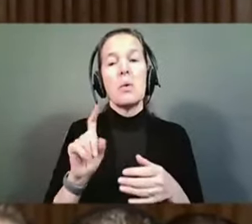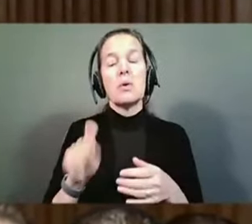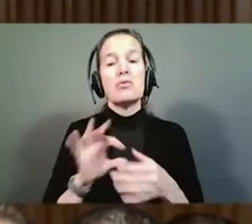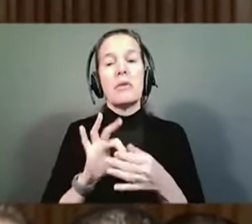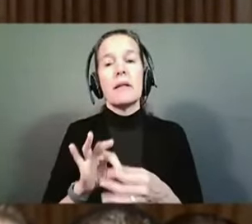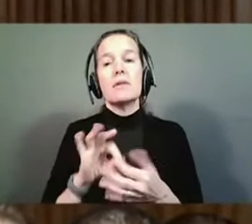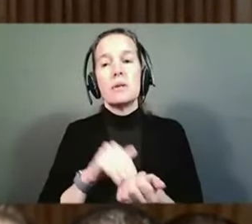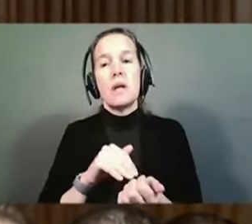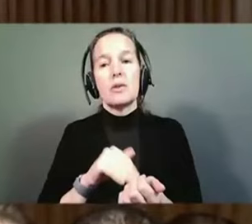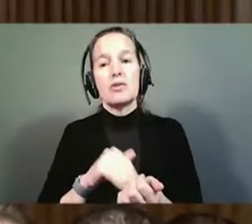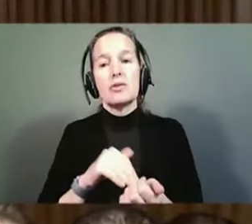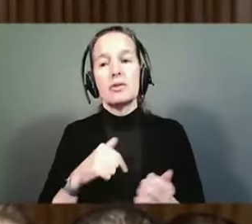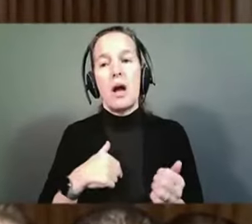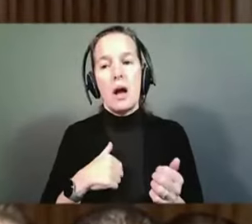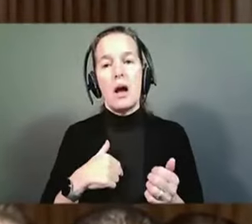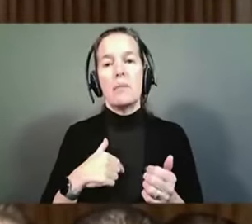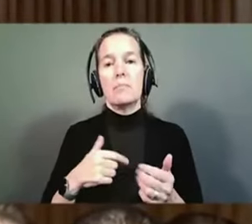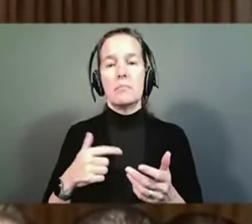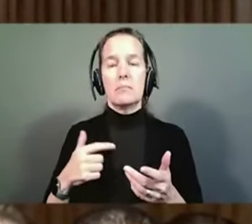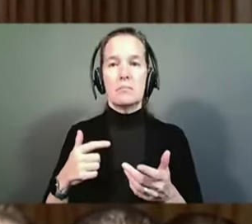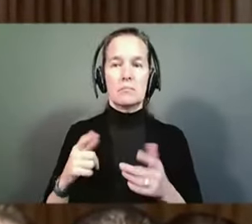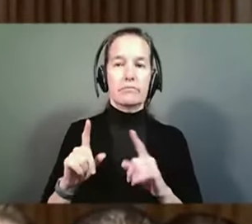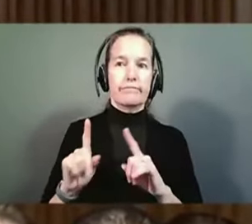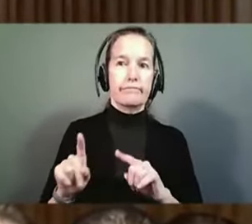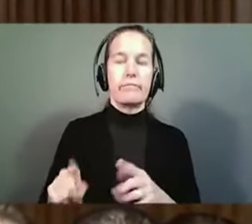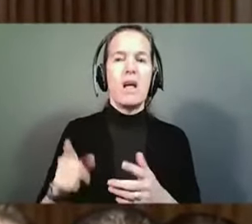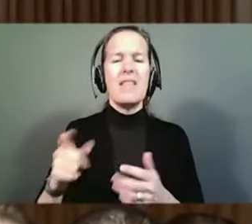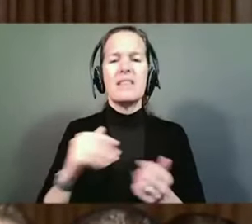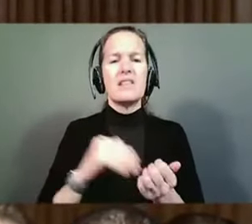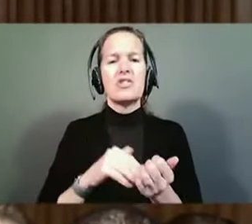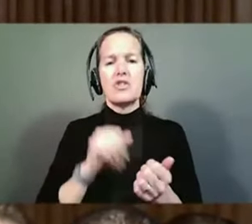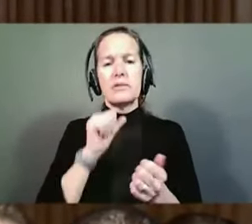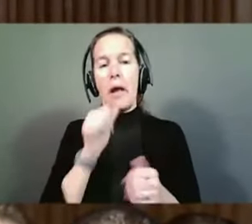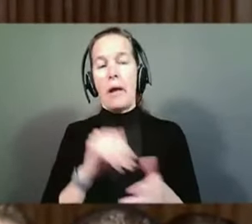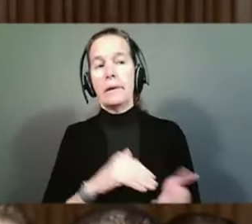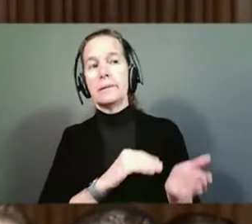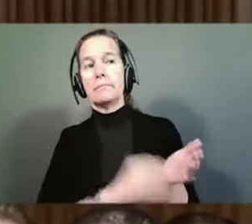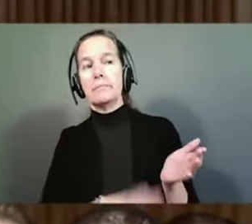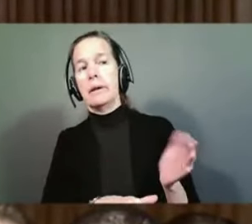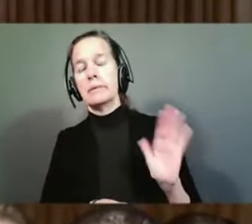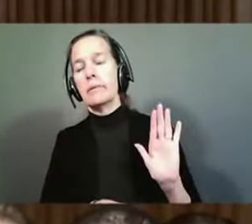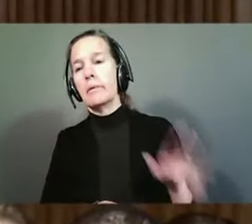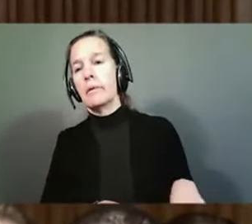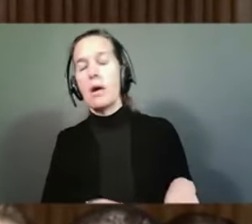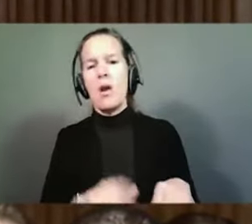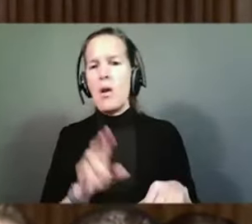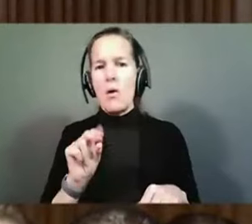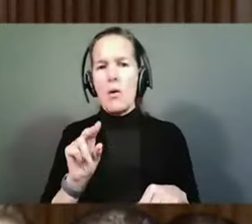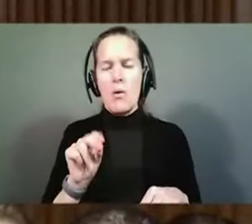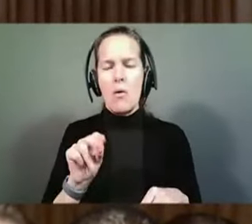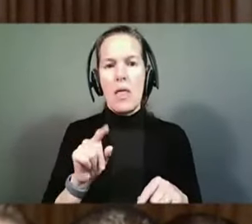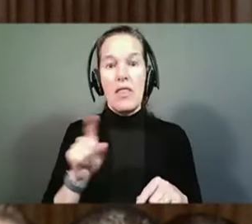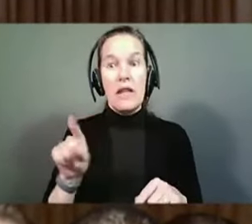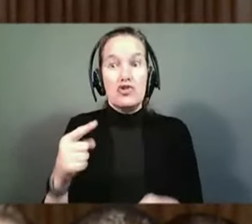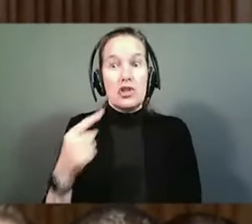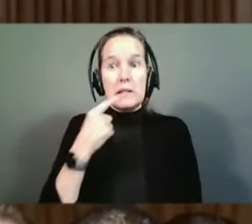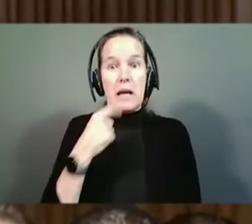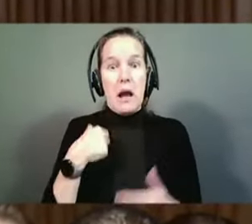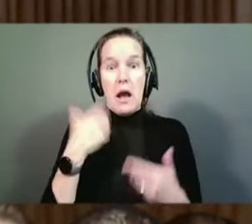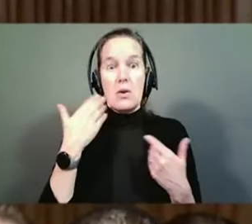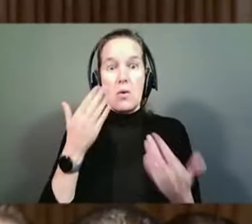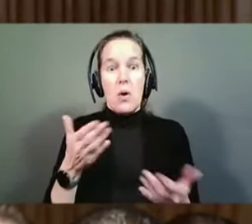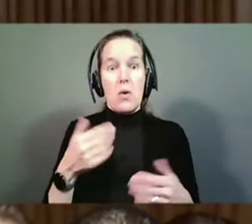been around are not dismissive. They just say, I don't know. I hear that a lot from doctors. I don't know. I don't know. I don't